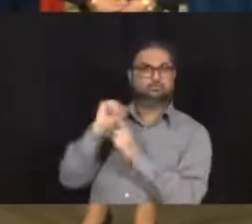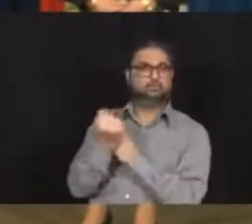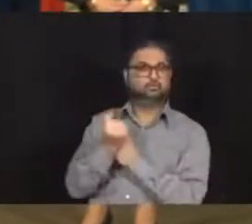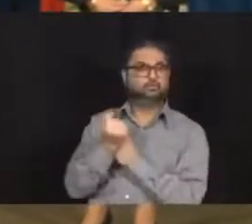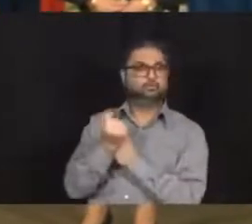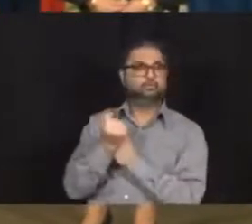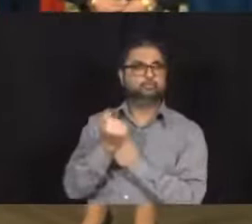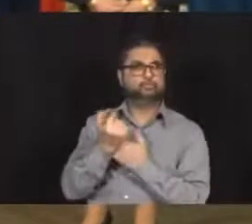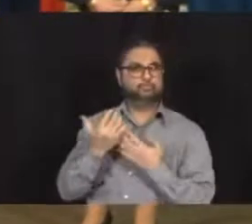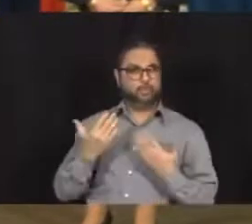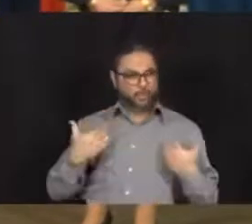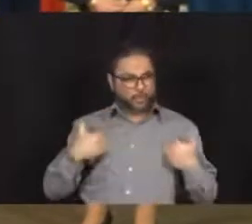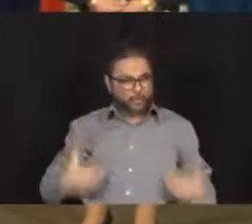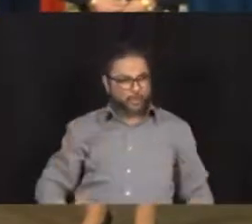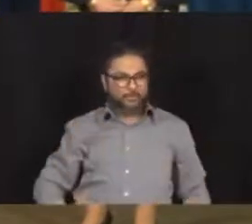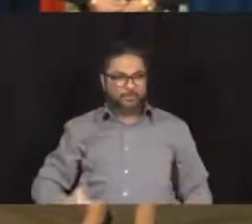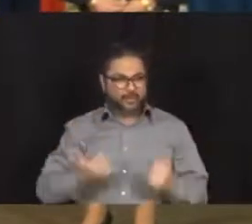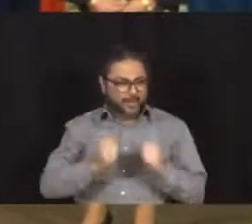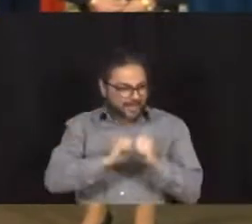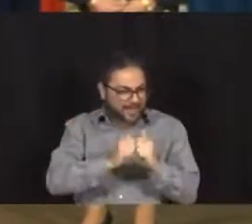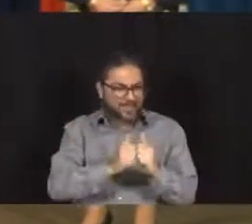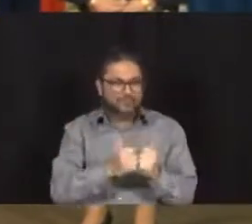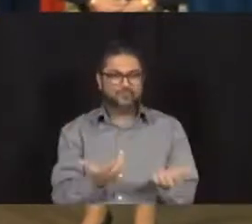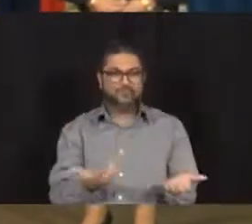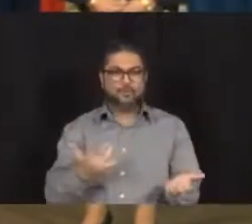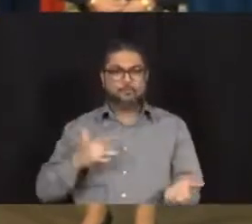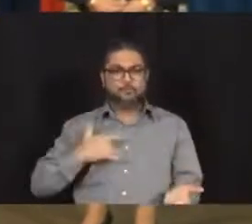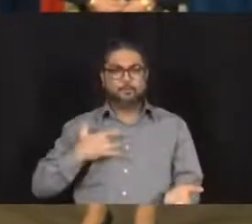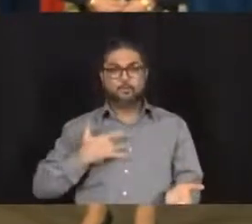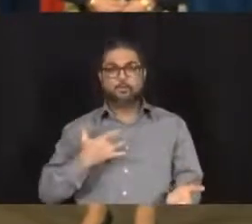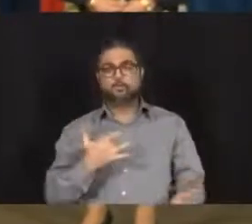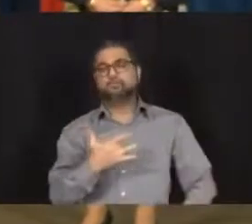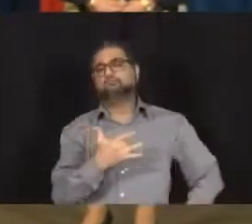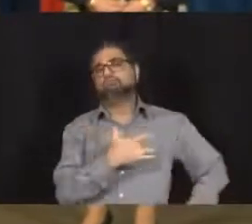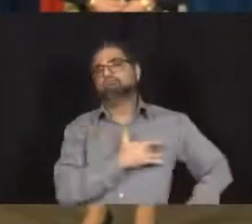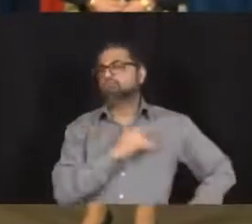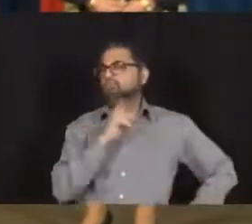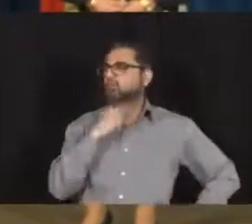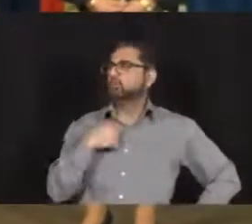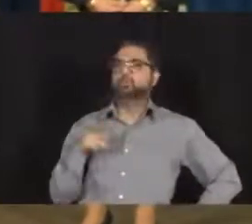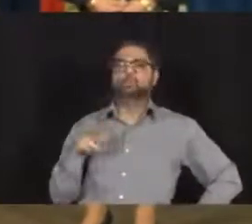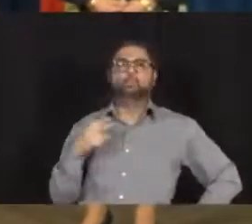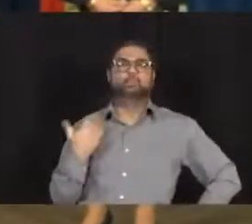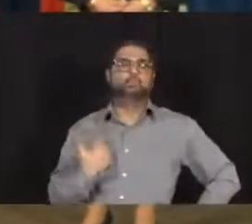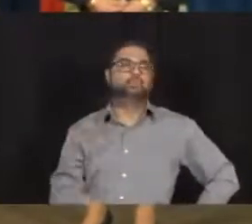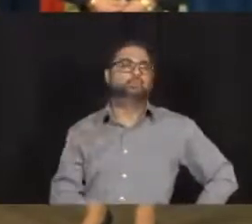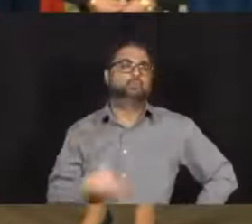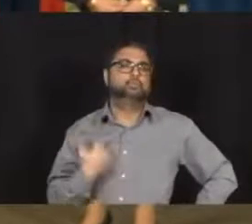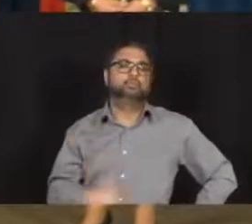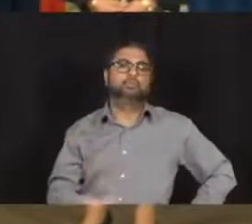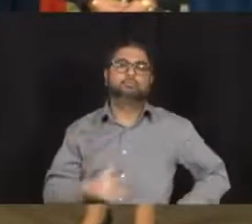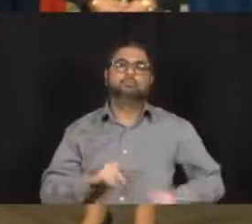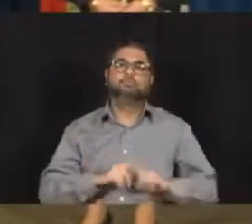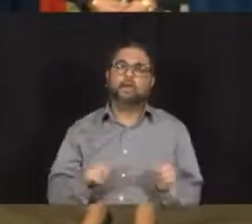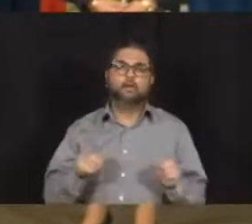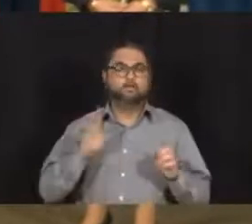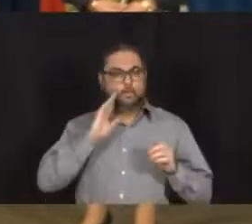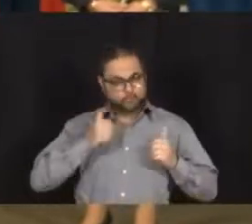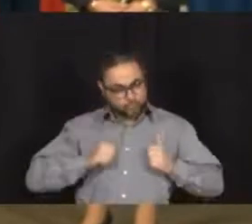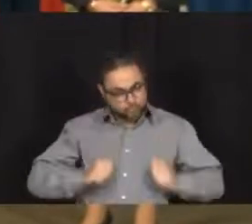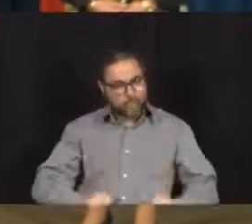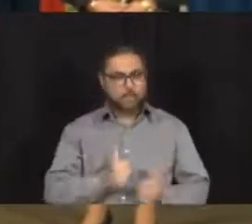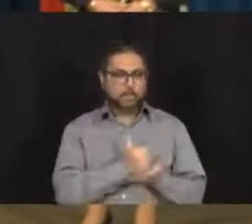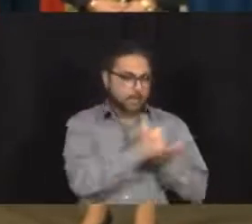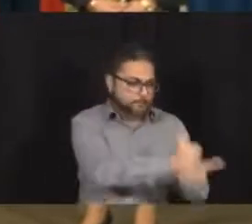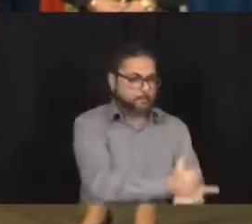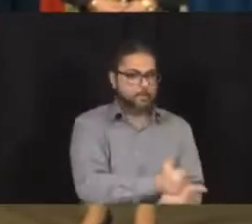don't understand. It's heart-wrenching. So we're going to do everything we can. And I just want to thank again the